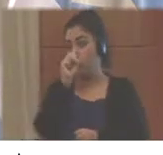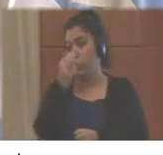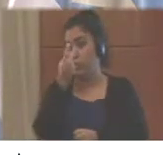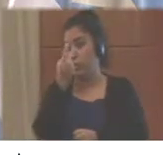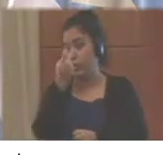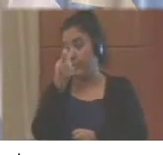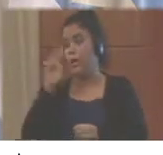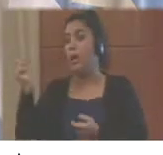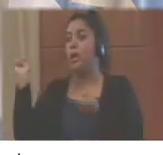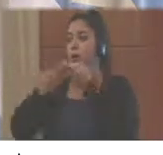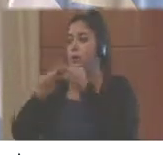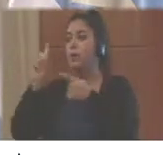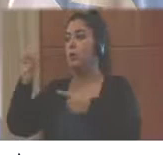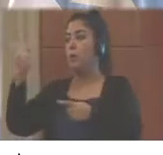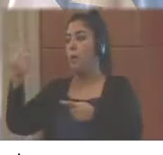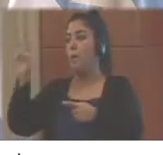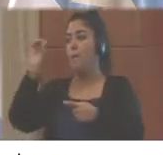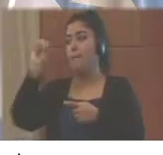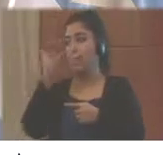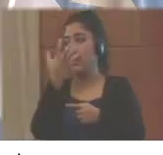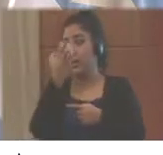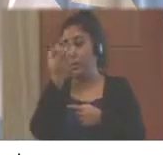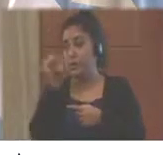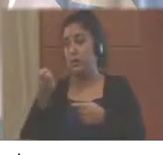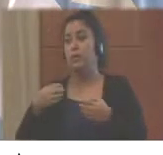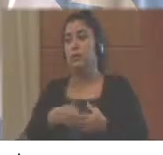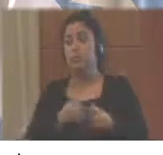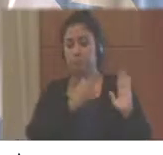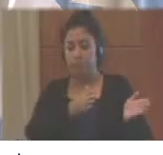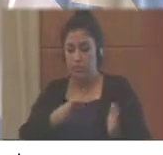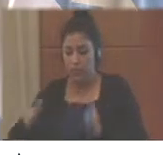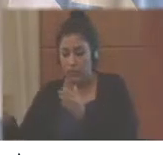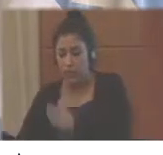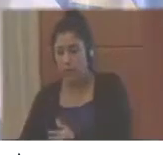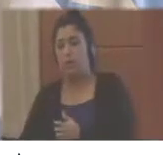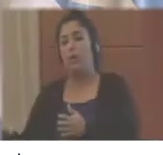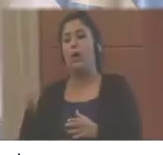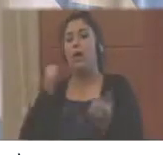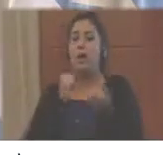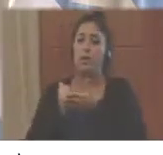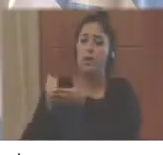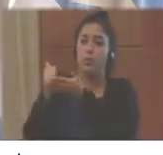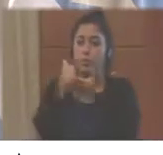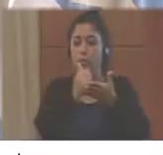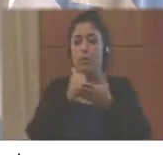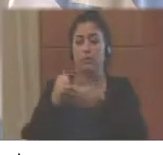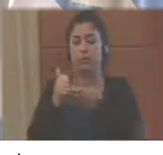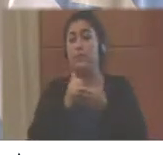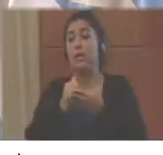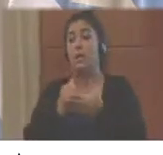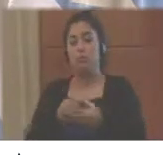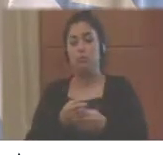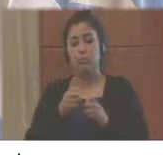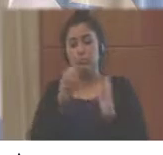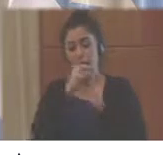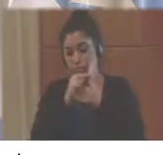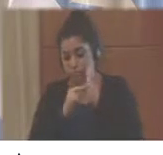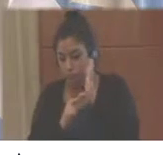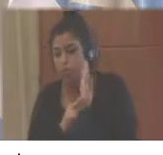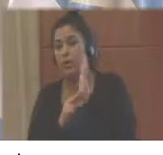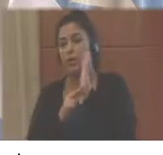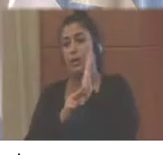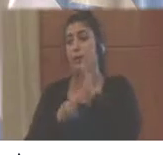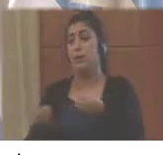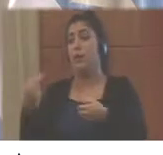2011-2015, and we created the national platform for risk management with an internal regulations and a board